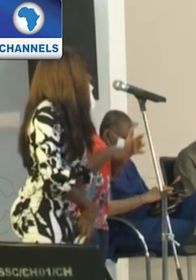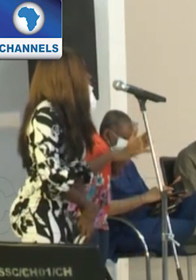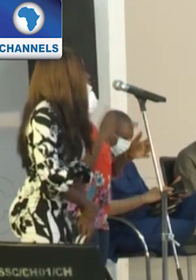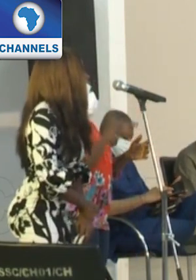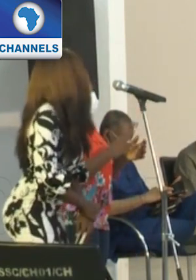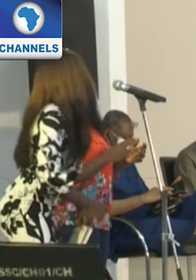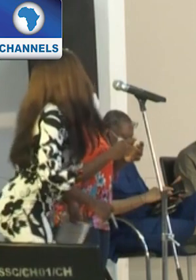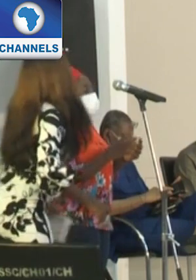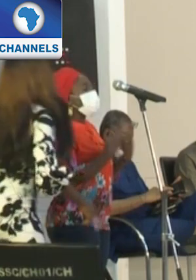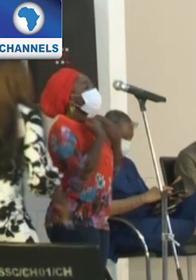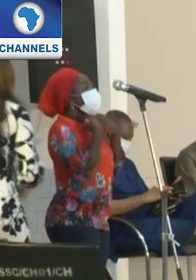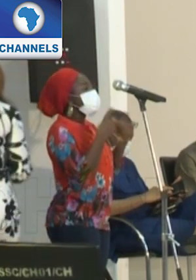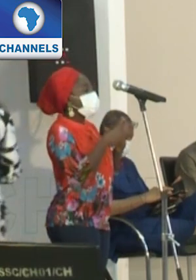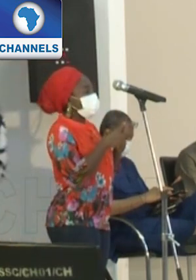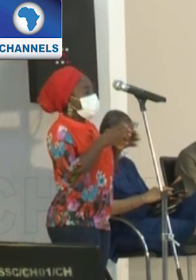testing? Thank you.